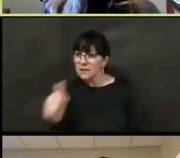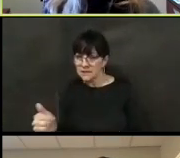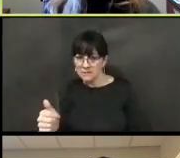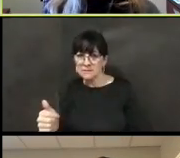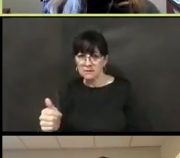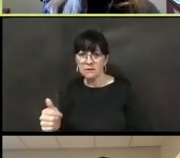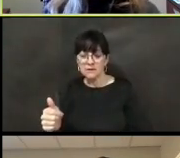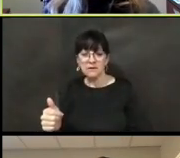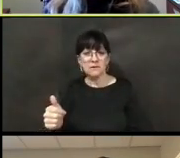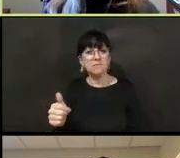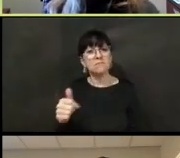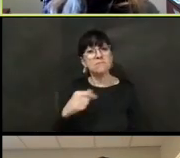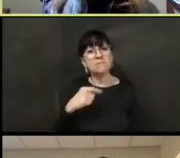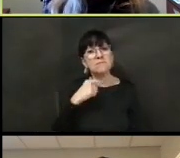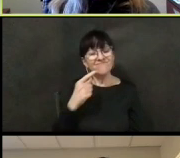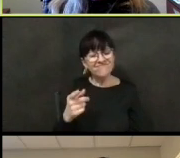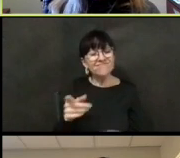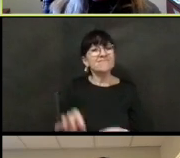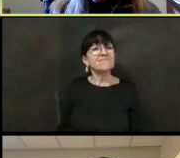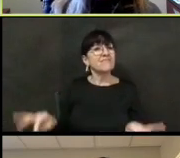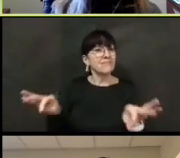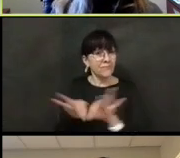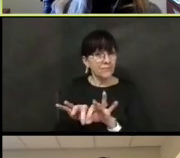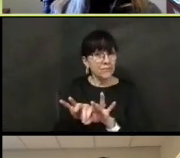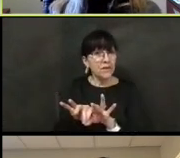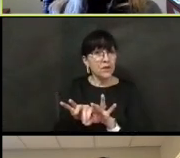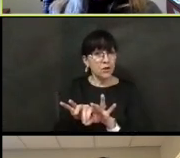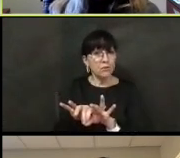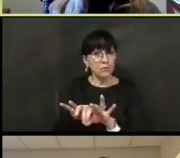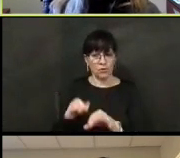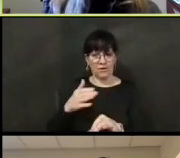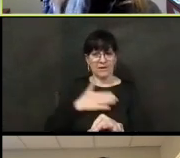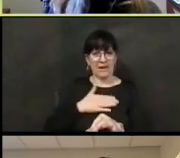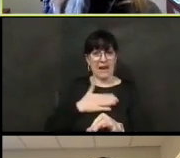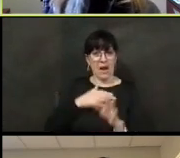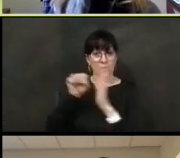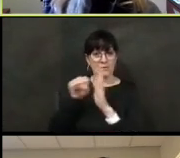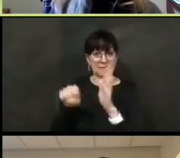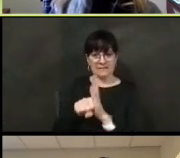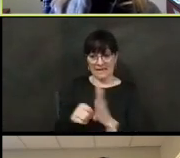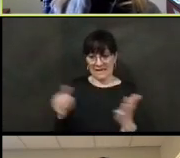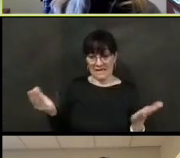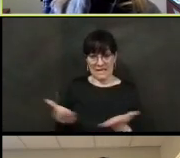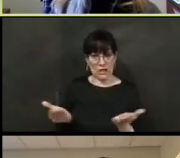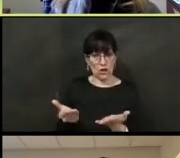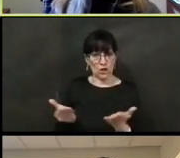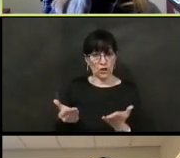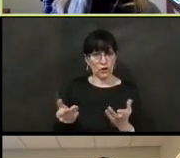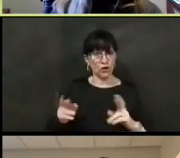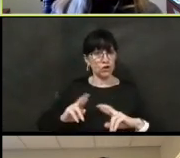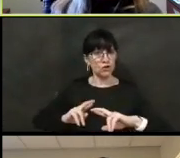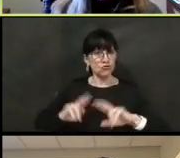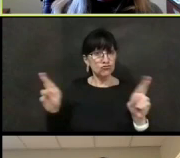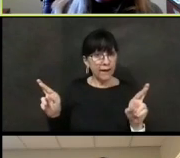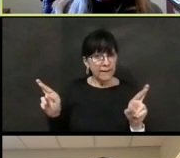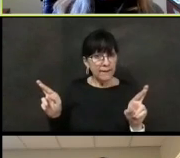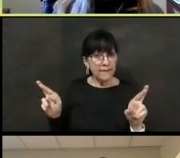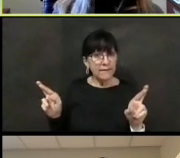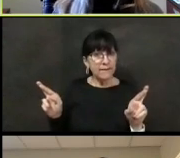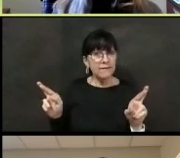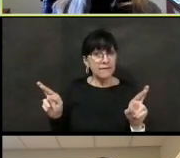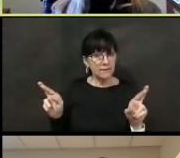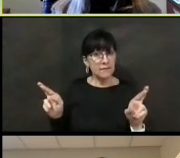also very importantly, is our state ready? And so we have metrics that are, are we ready